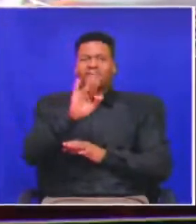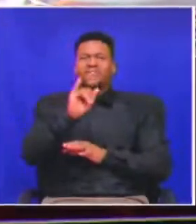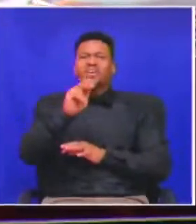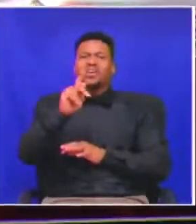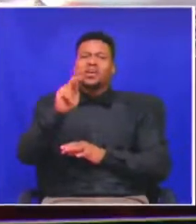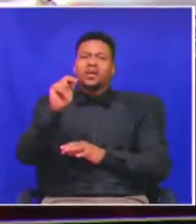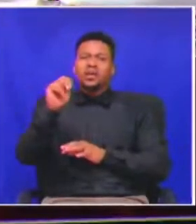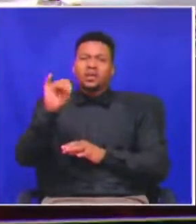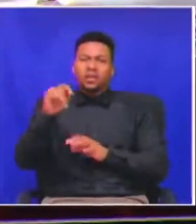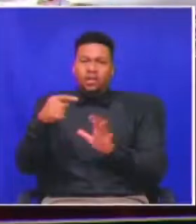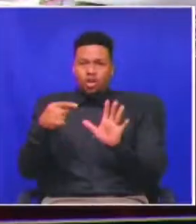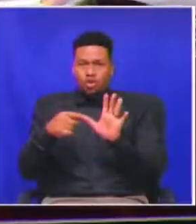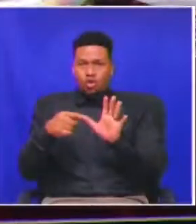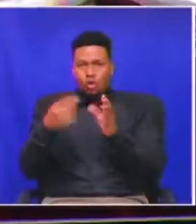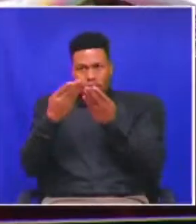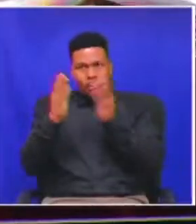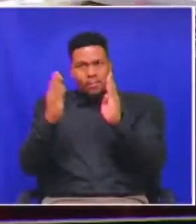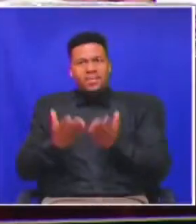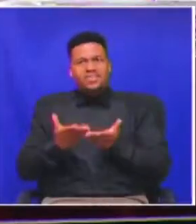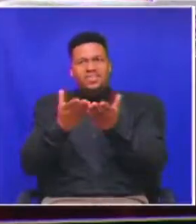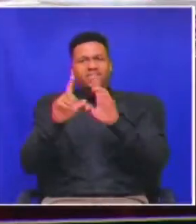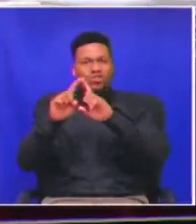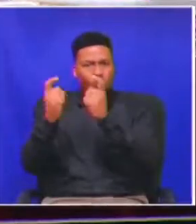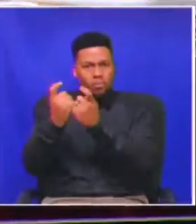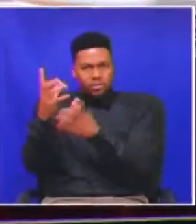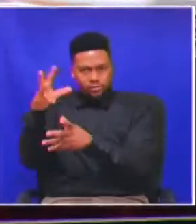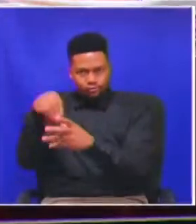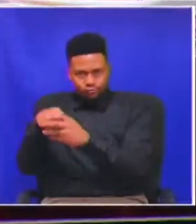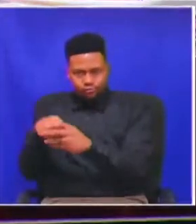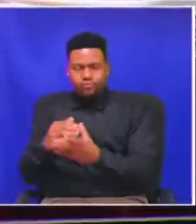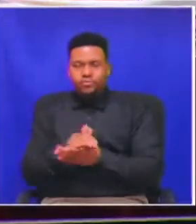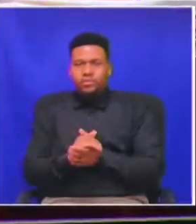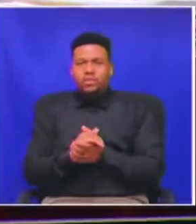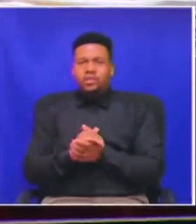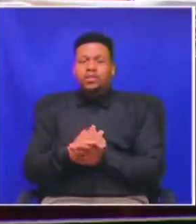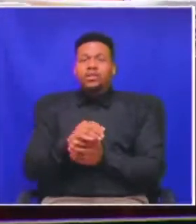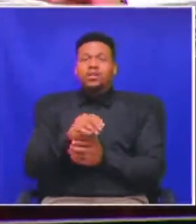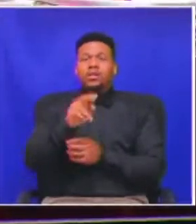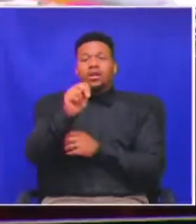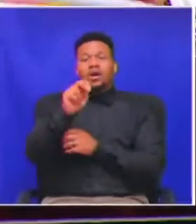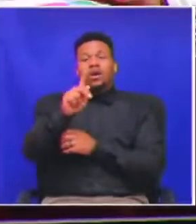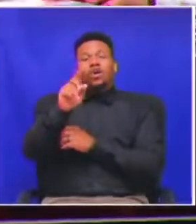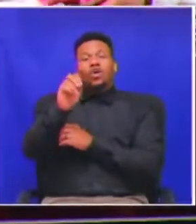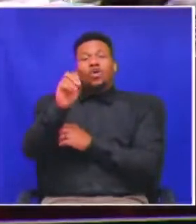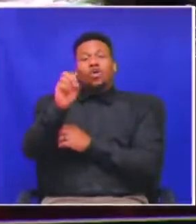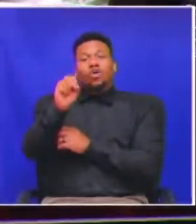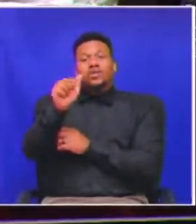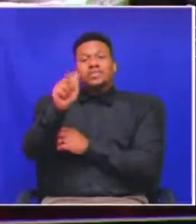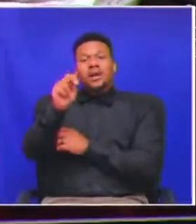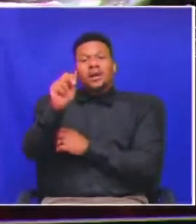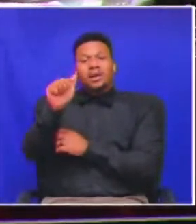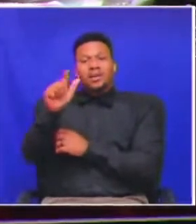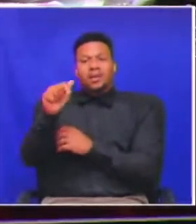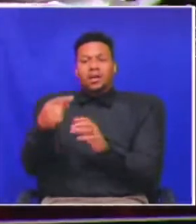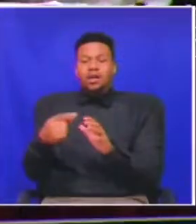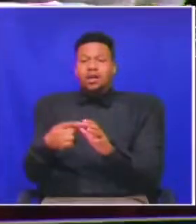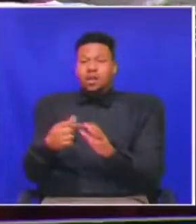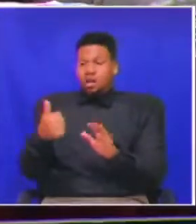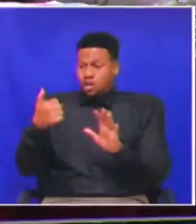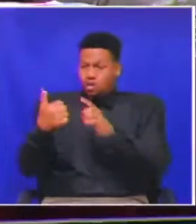Commission, Mr. Nkosana Mvundlela, President of the Black Lawyers